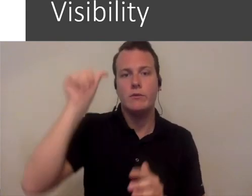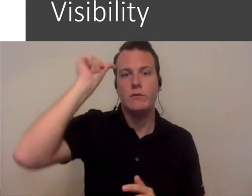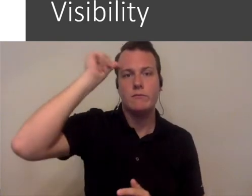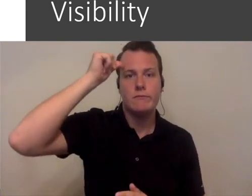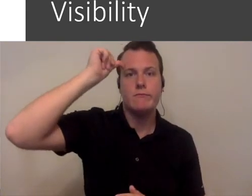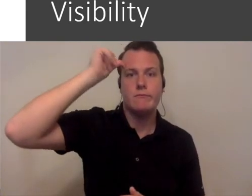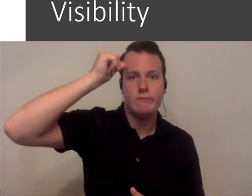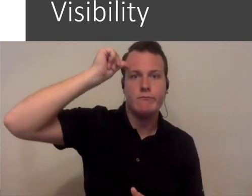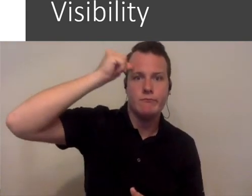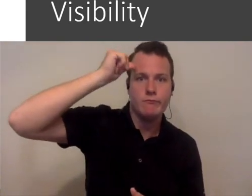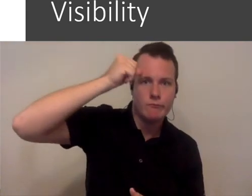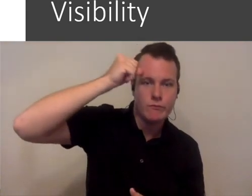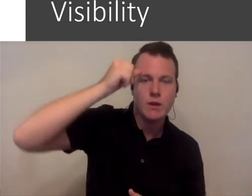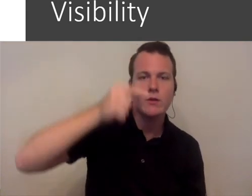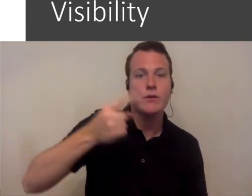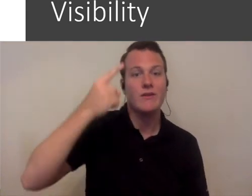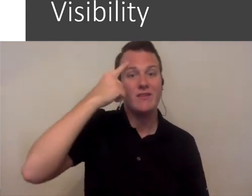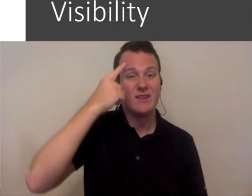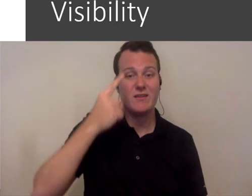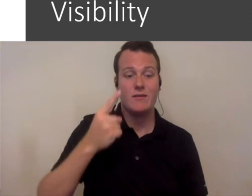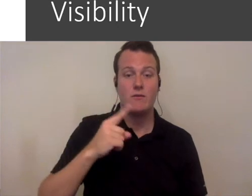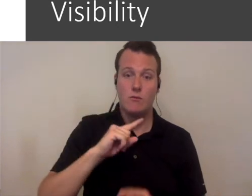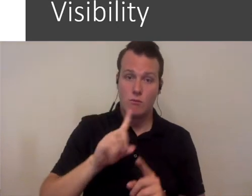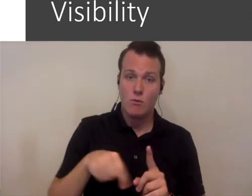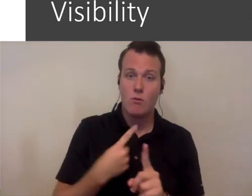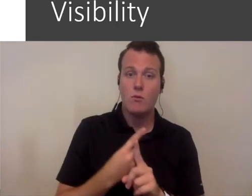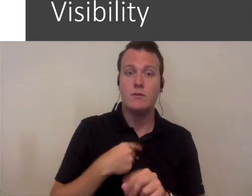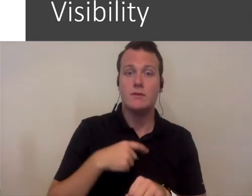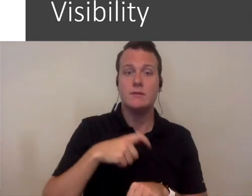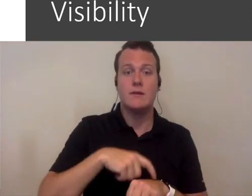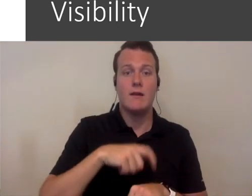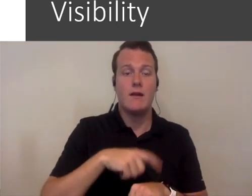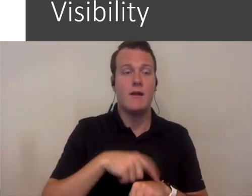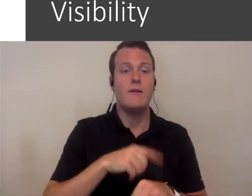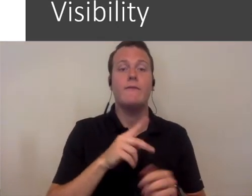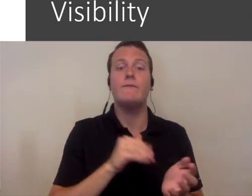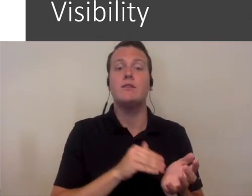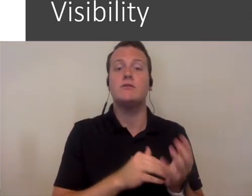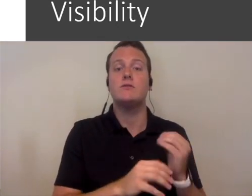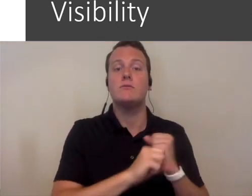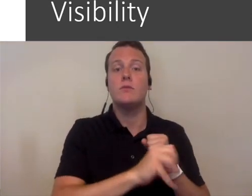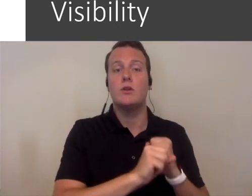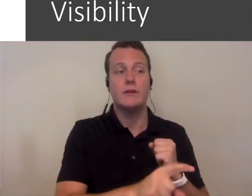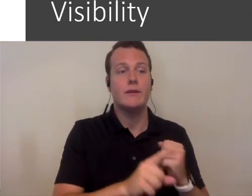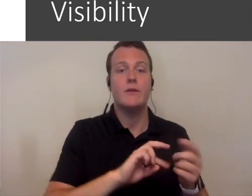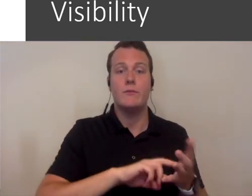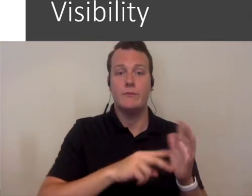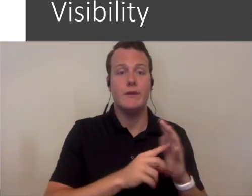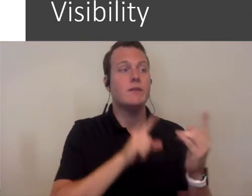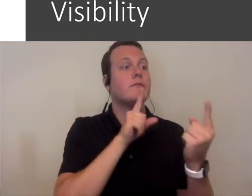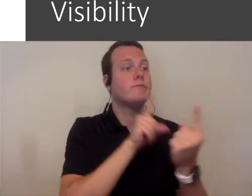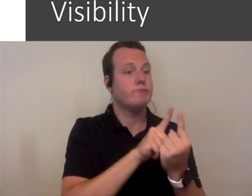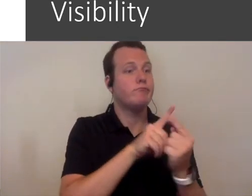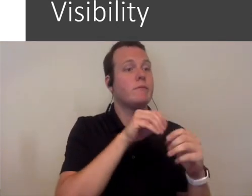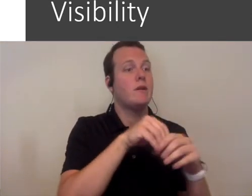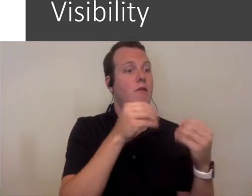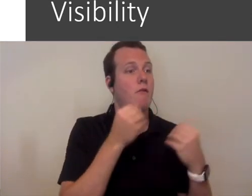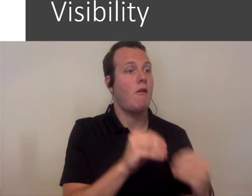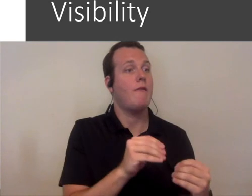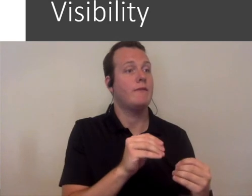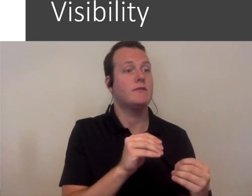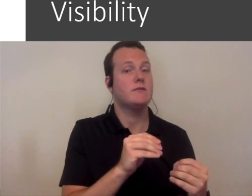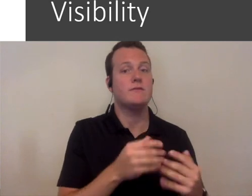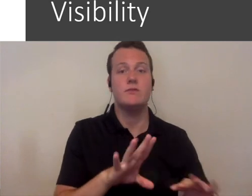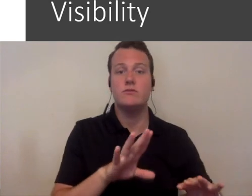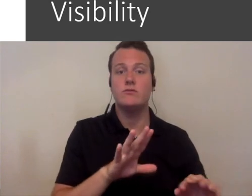don't think again that the only time you're doing physician marketing is when you're sitting in front of a physician or you're in that office.